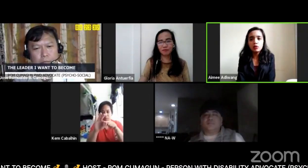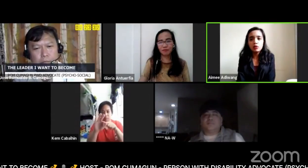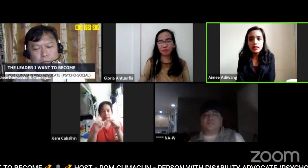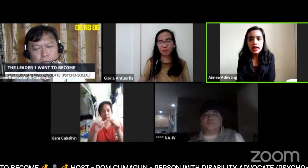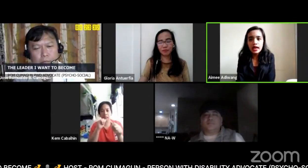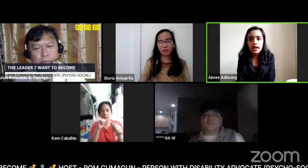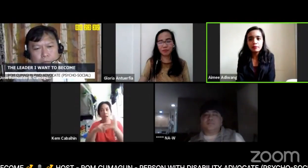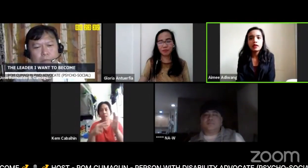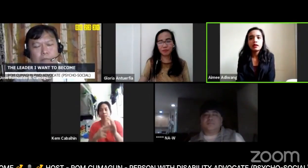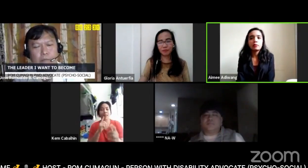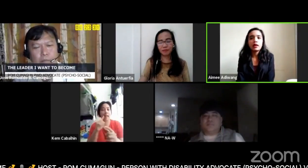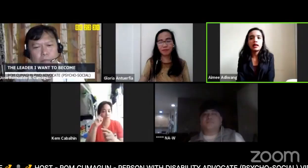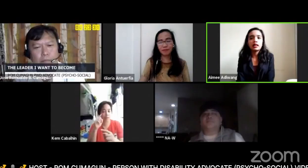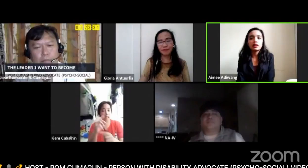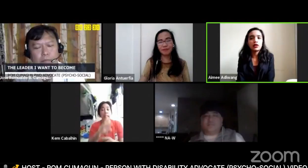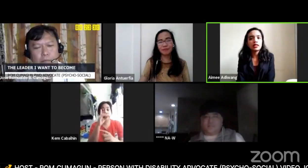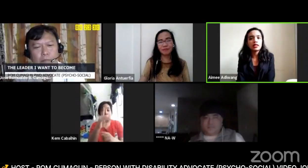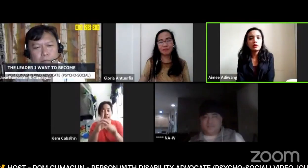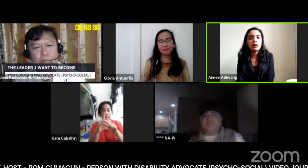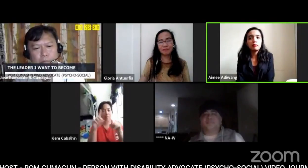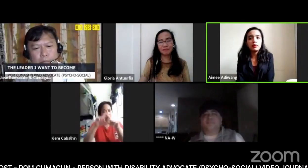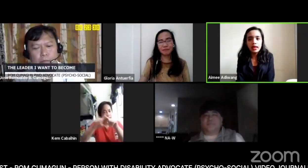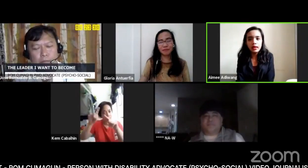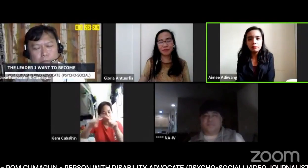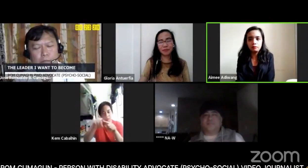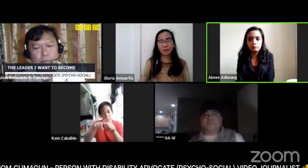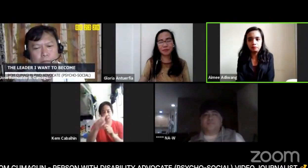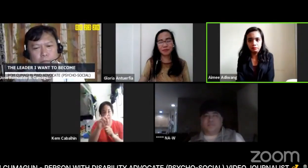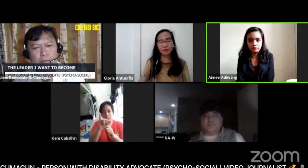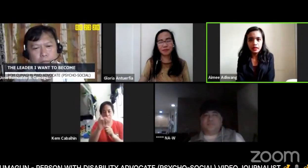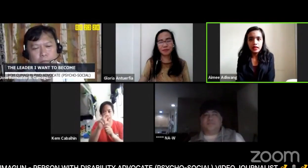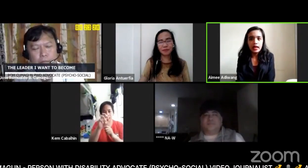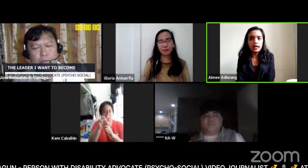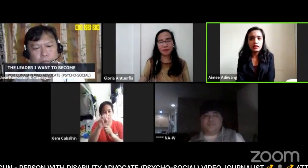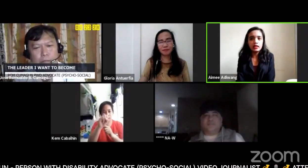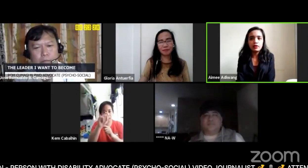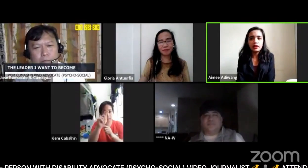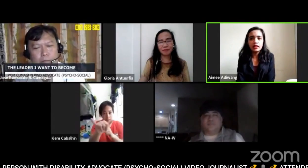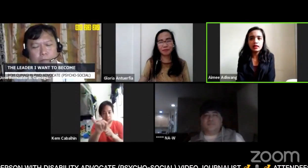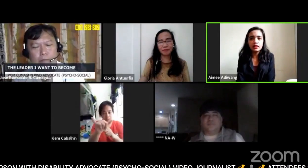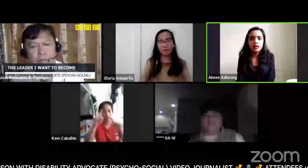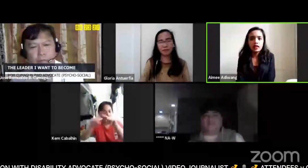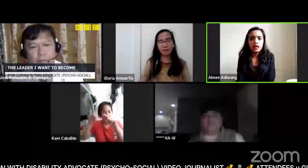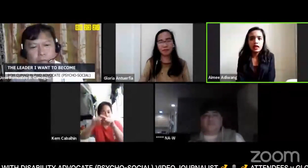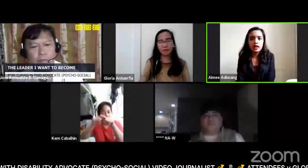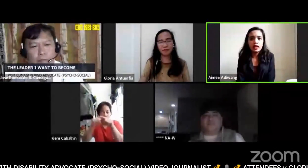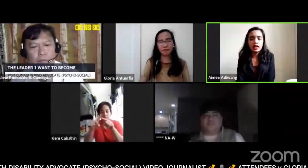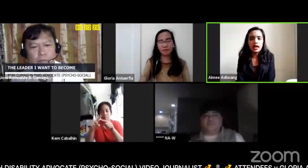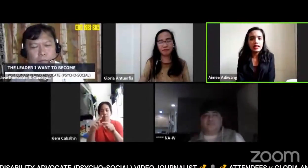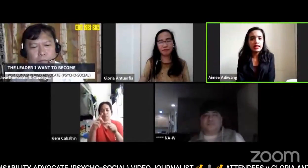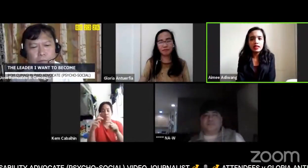may nakakausap na mga, for example, mga bingi and different